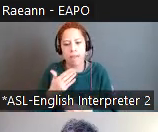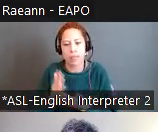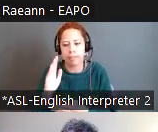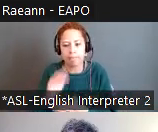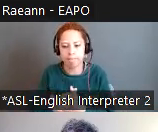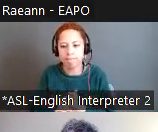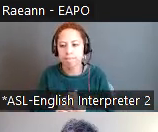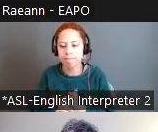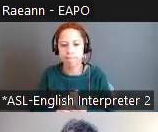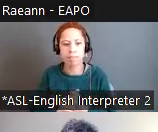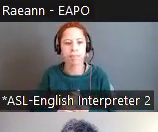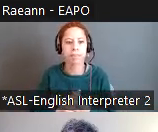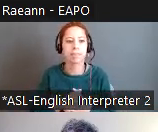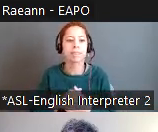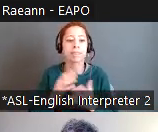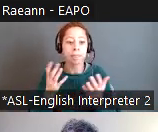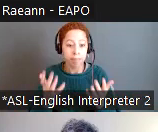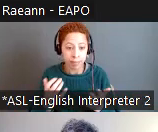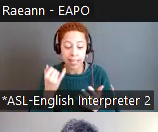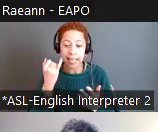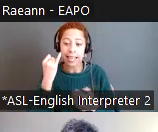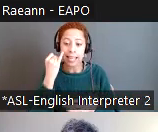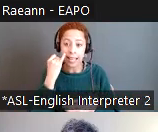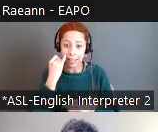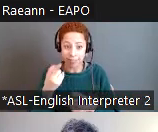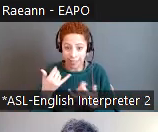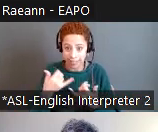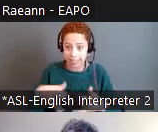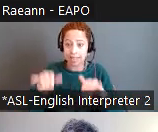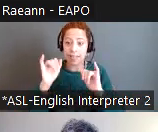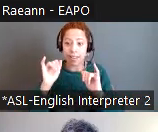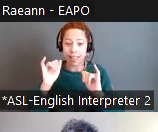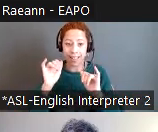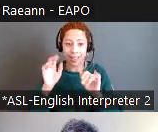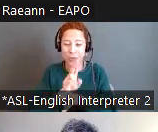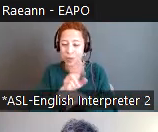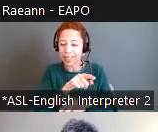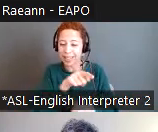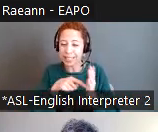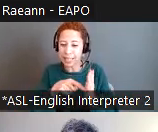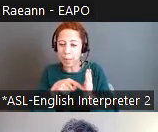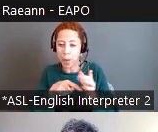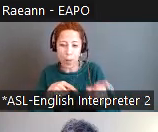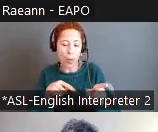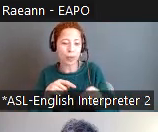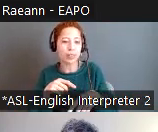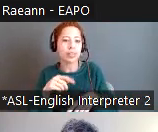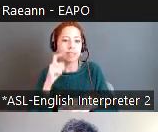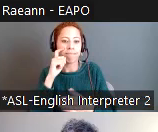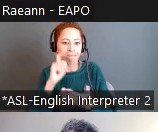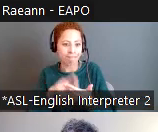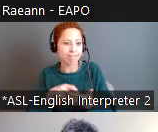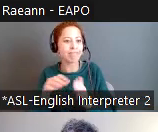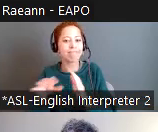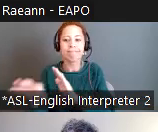Now, if you're still using the demo, you'll see that we've listed a couple different attorneys. In our example, we've got Bruce,